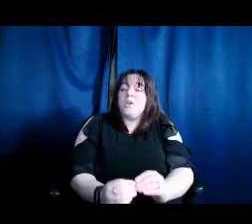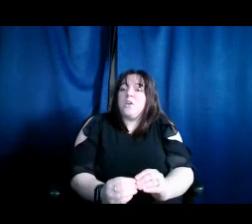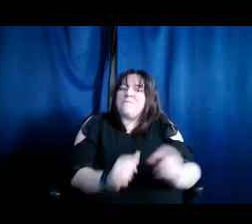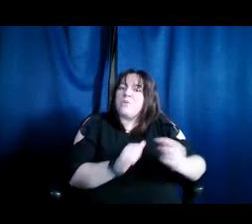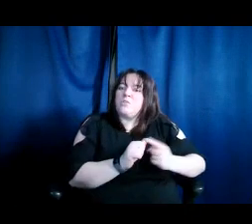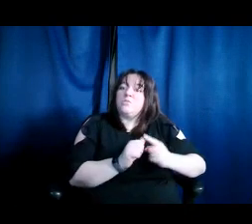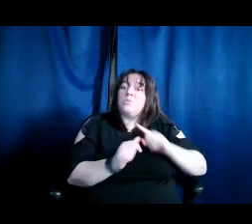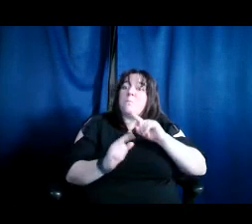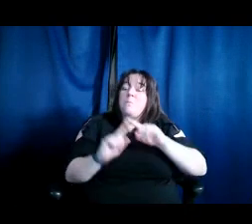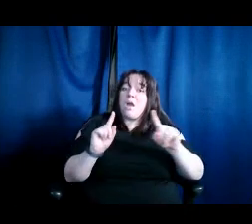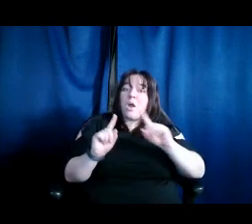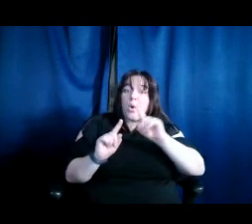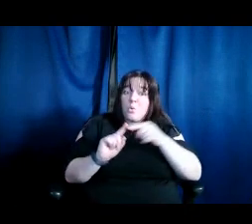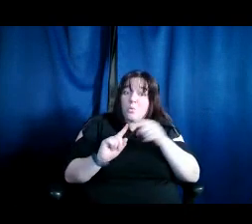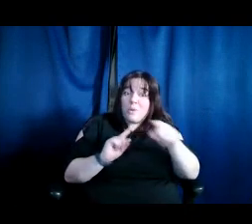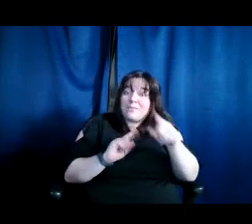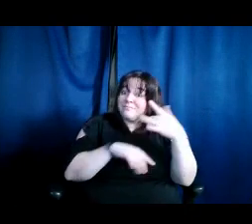when it's ready.